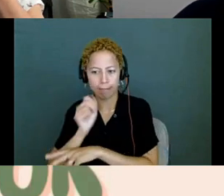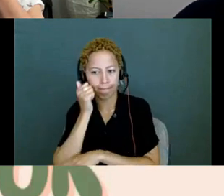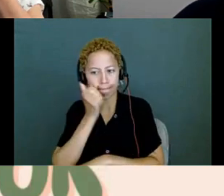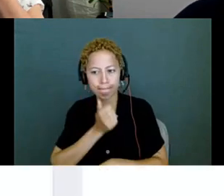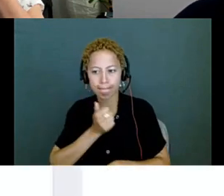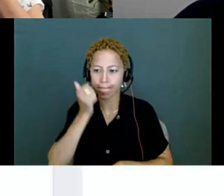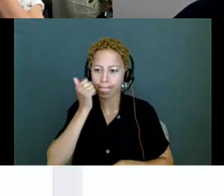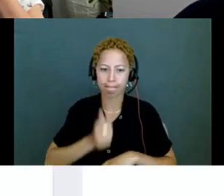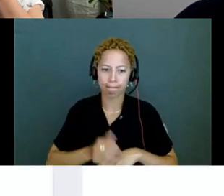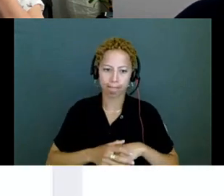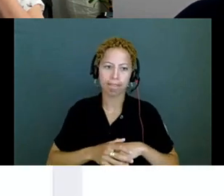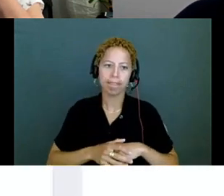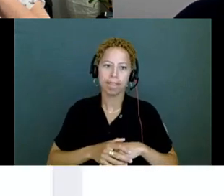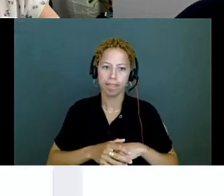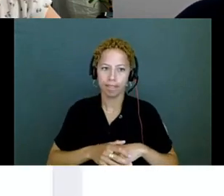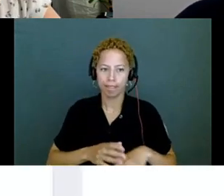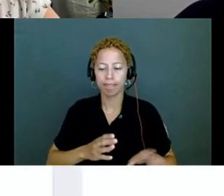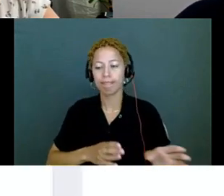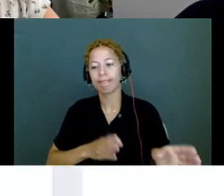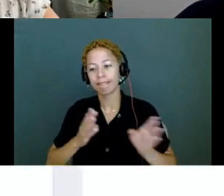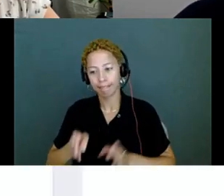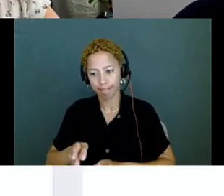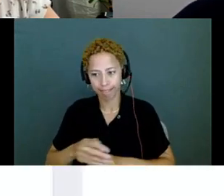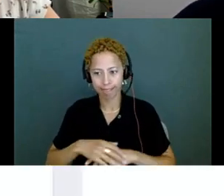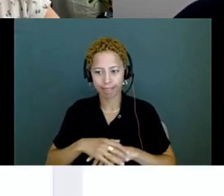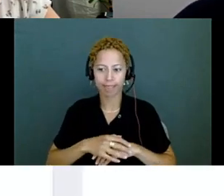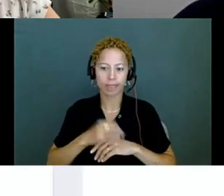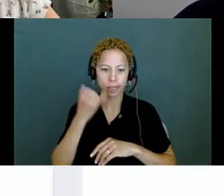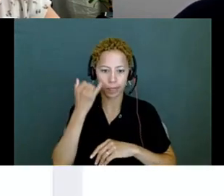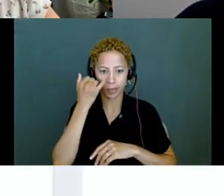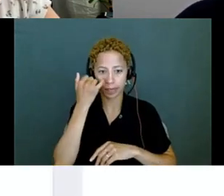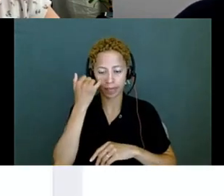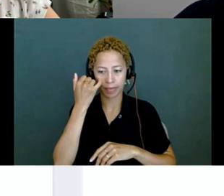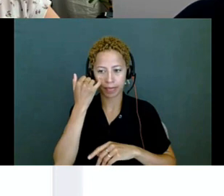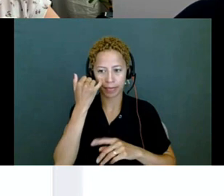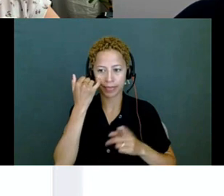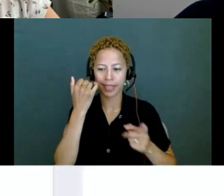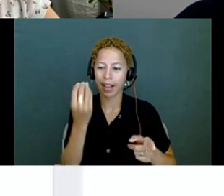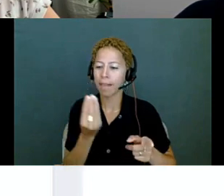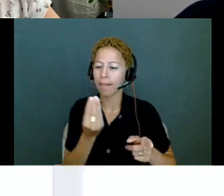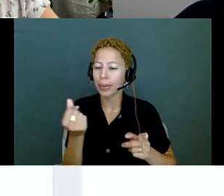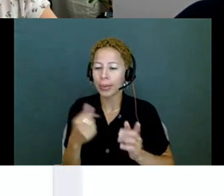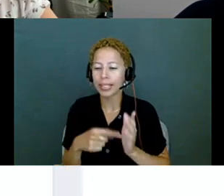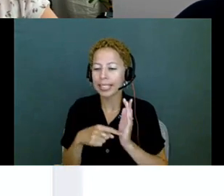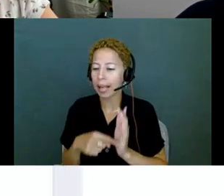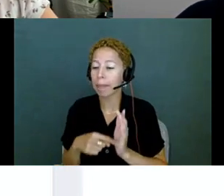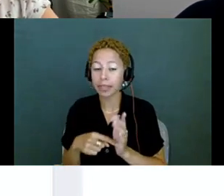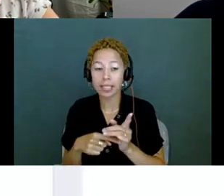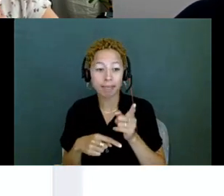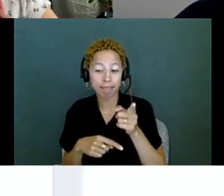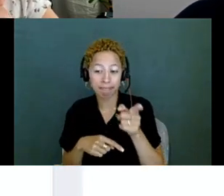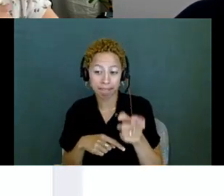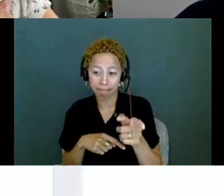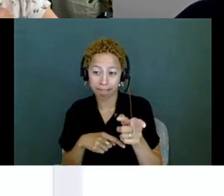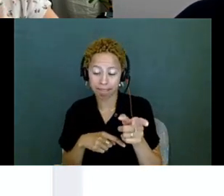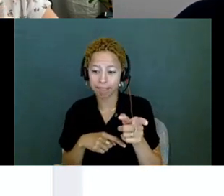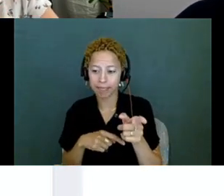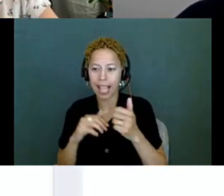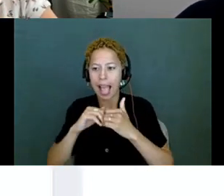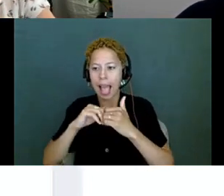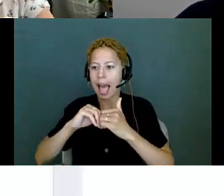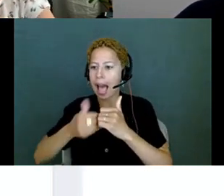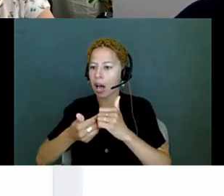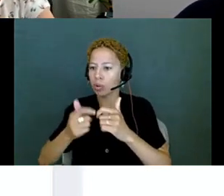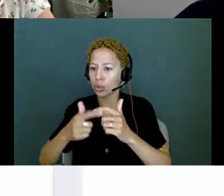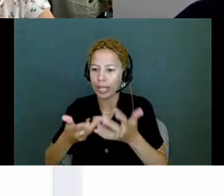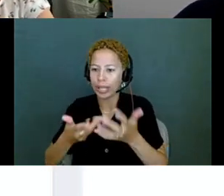So if we switch to the next slide, Monica. These are just a few examples of how to engage